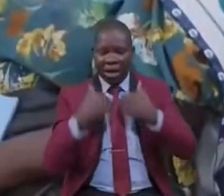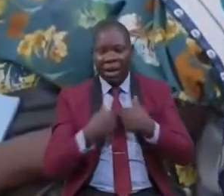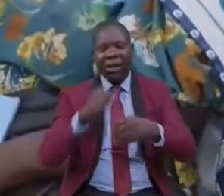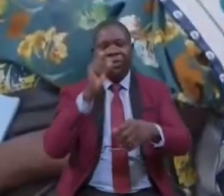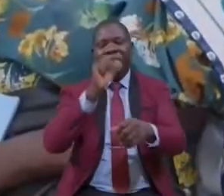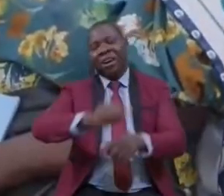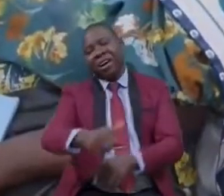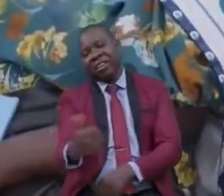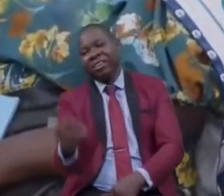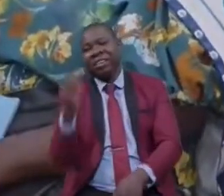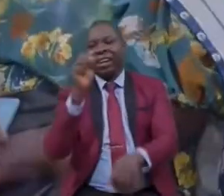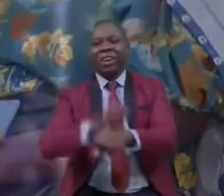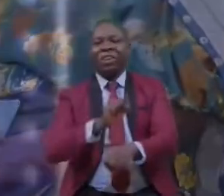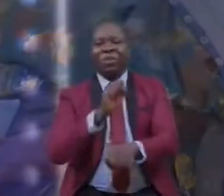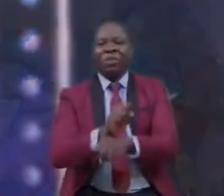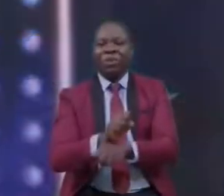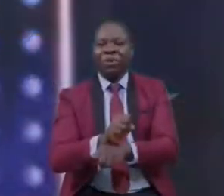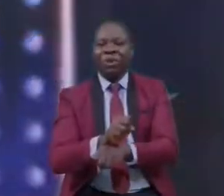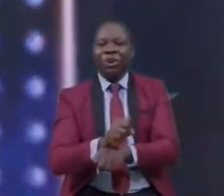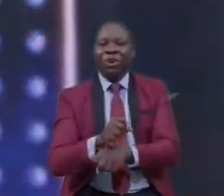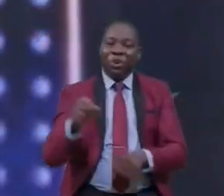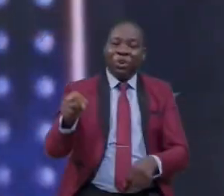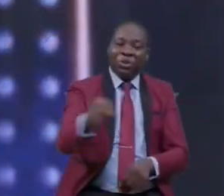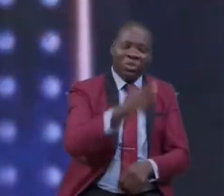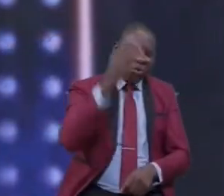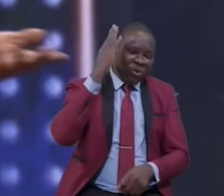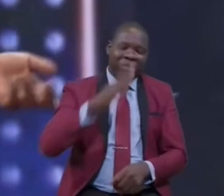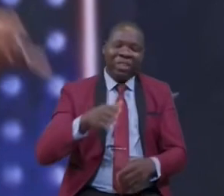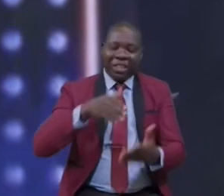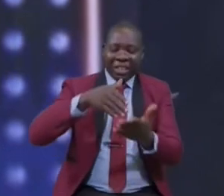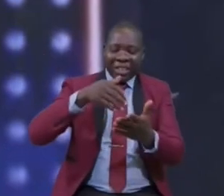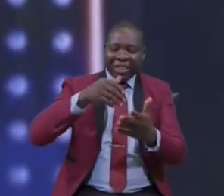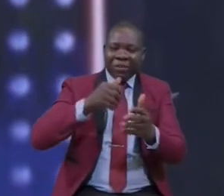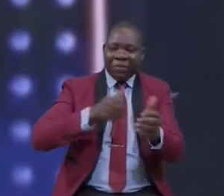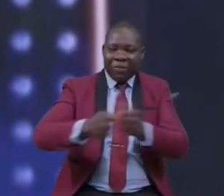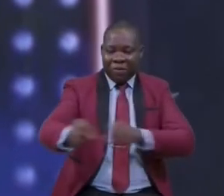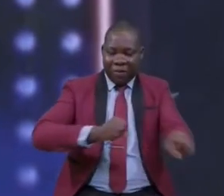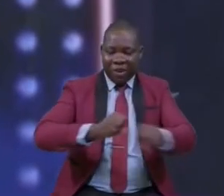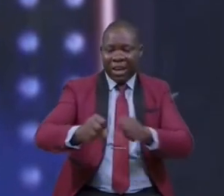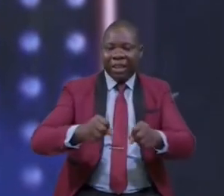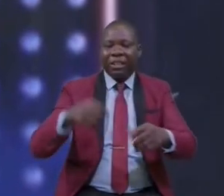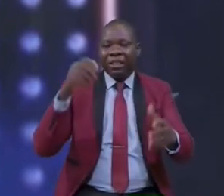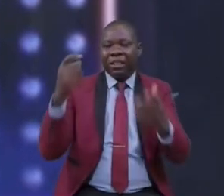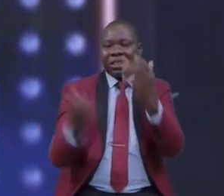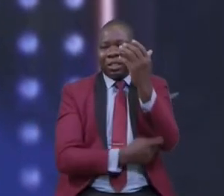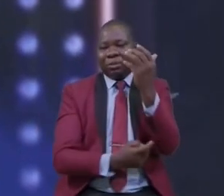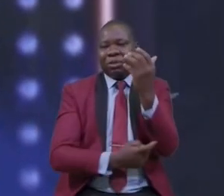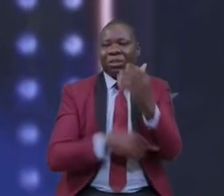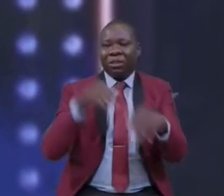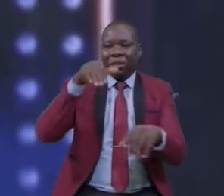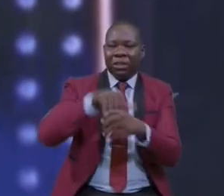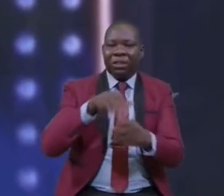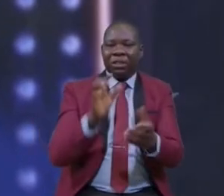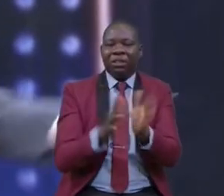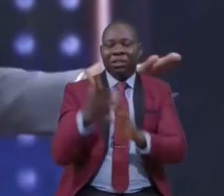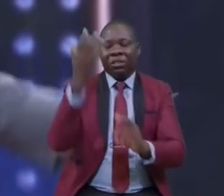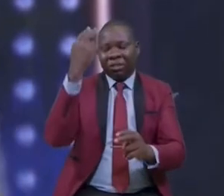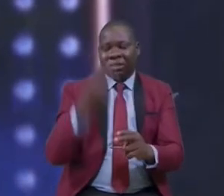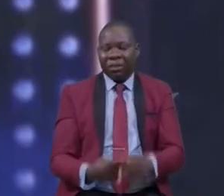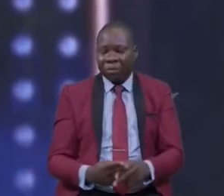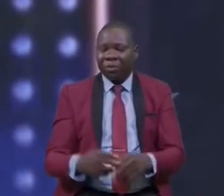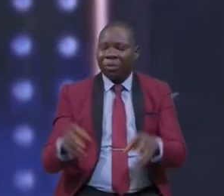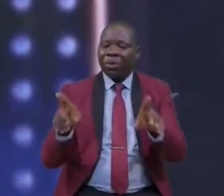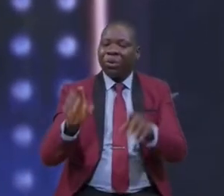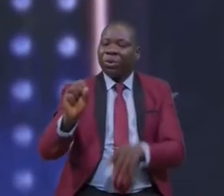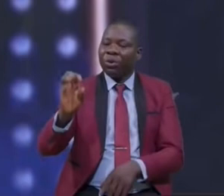You will resist temptation. And so I came back to Nigeria, got